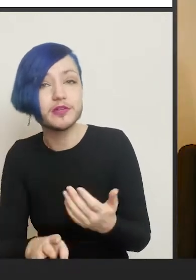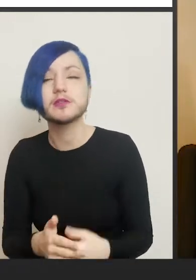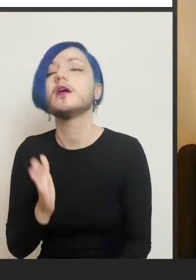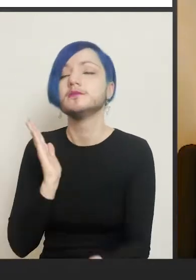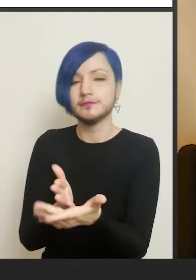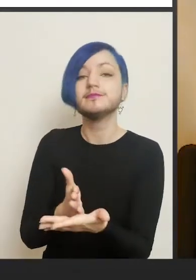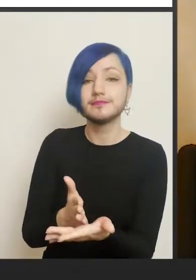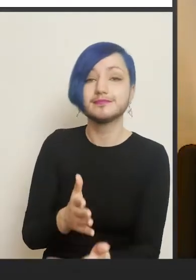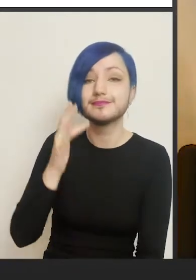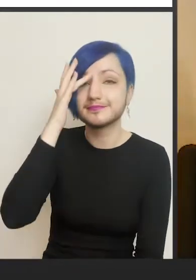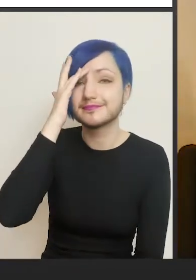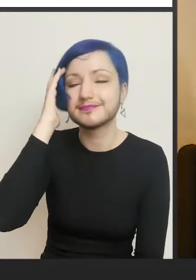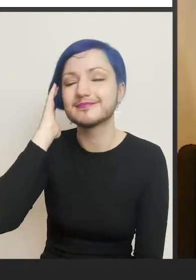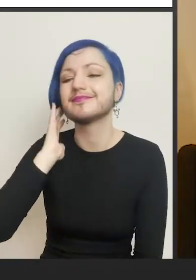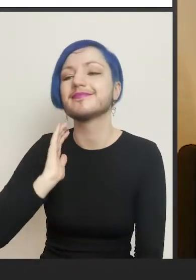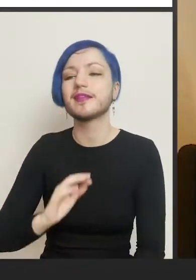Yeah, for sure. I've